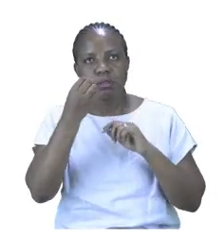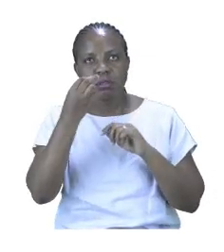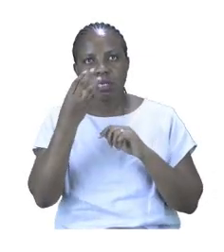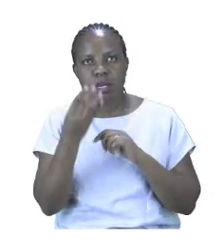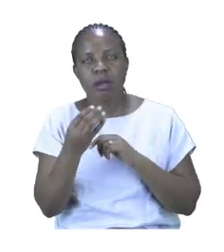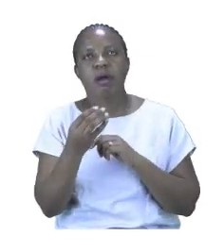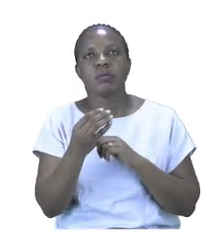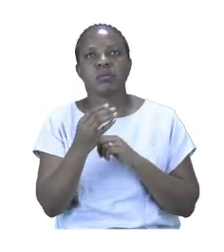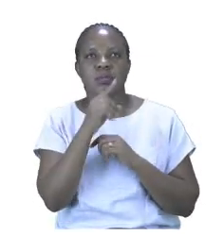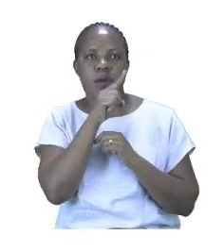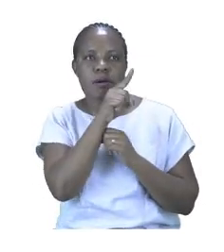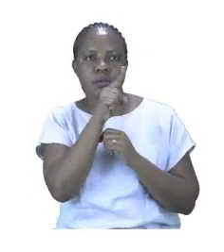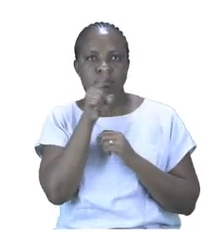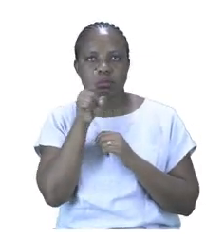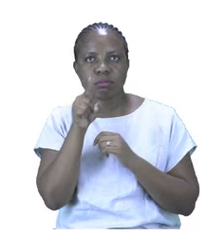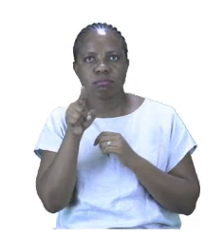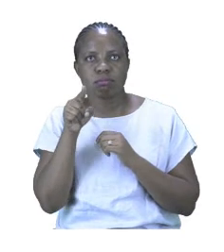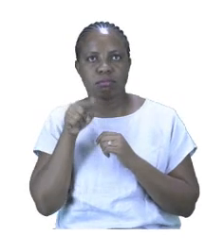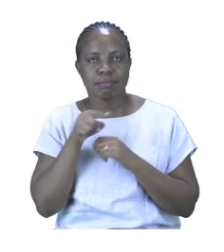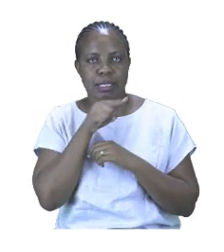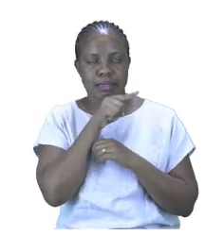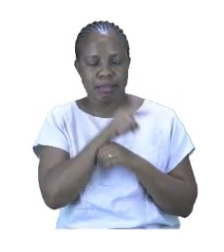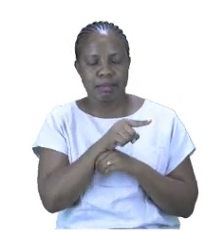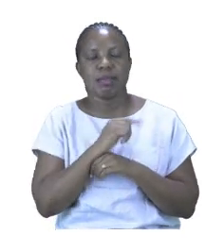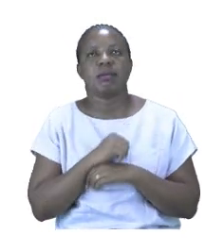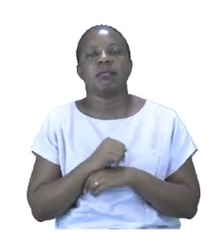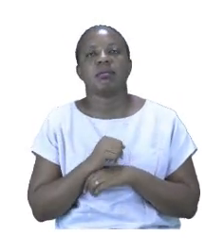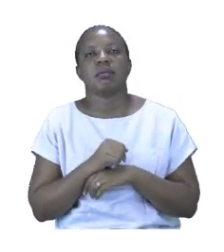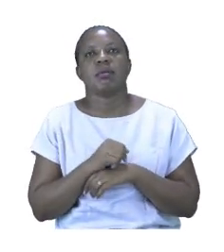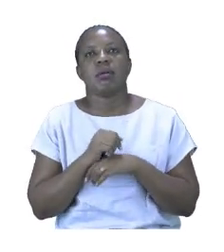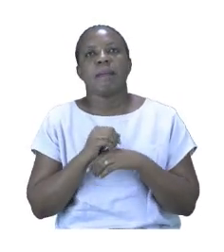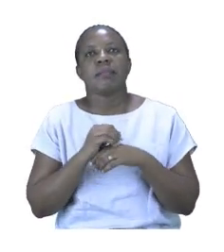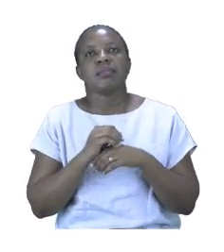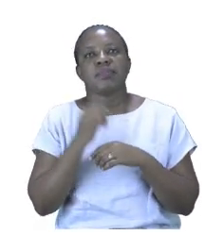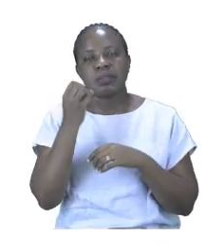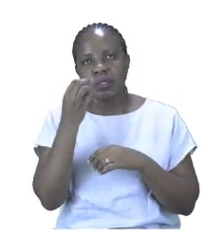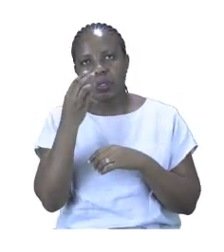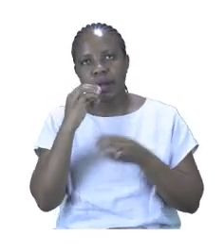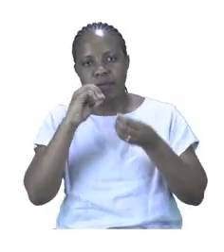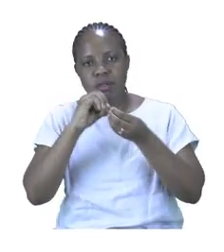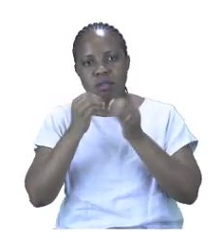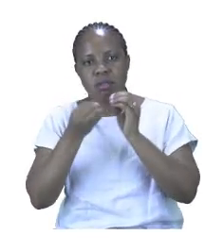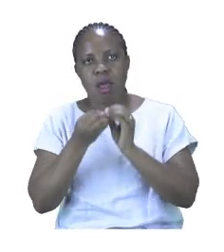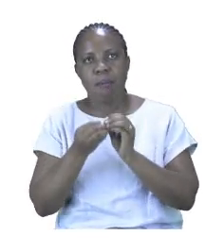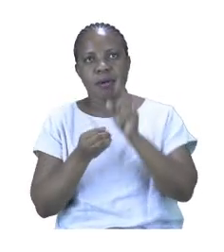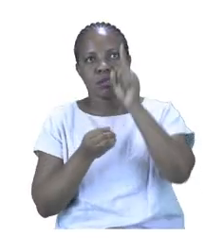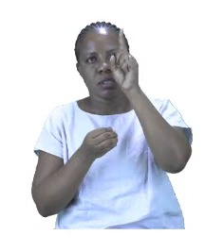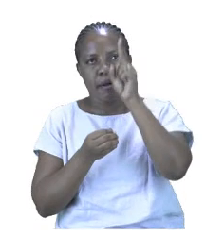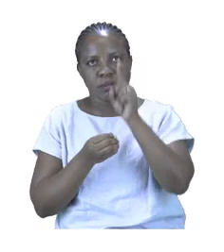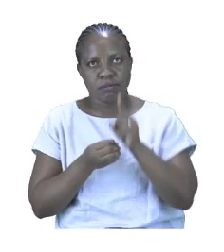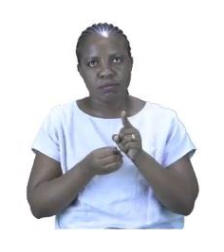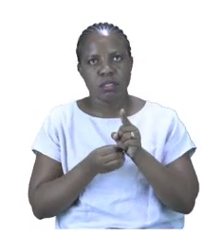the vertical lines. After that, you are now going to